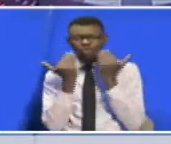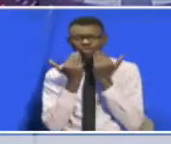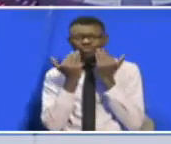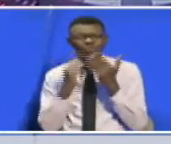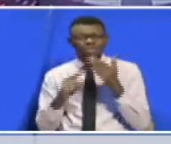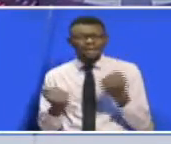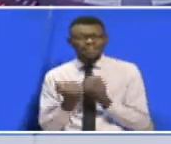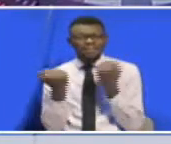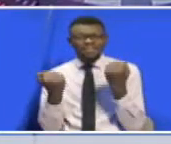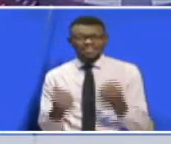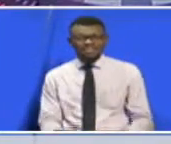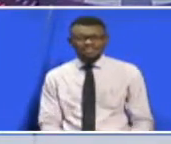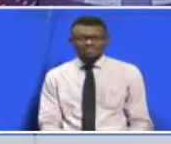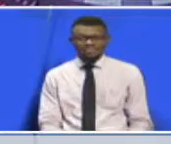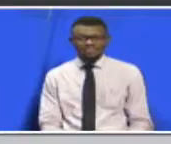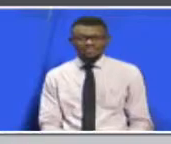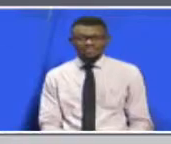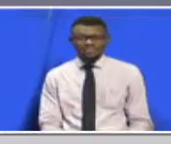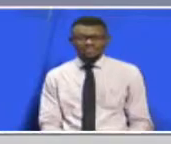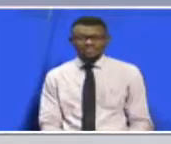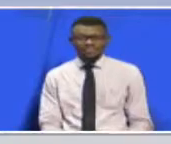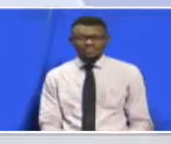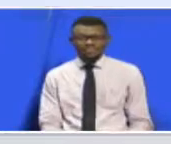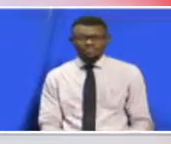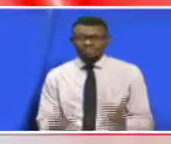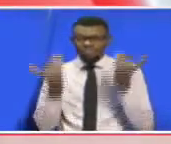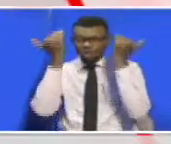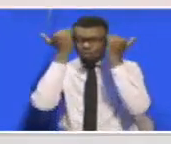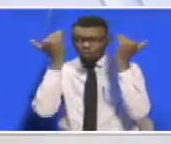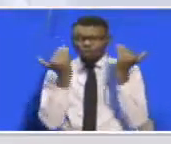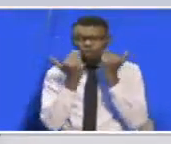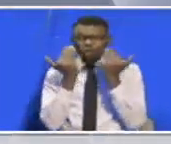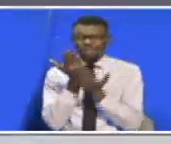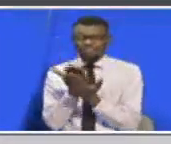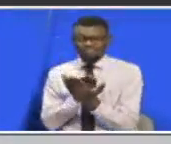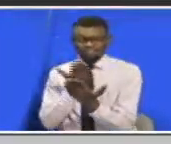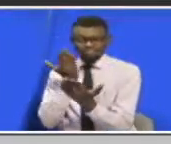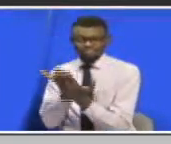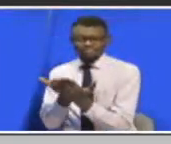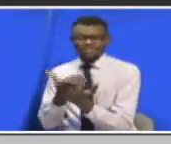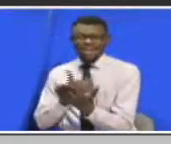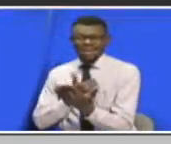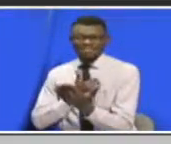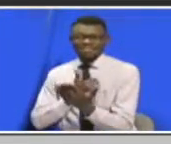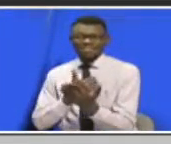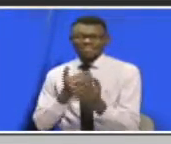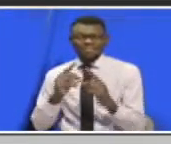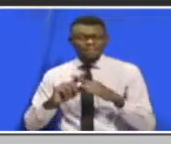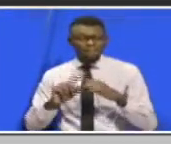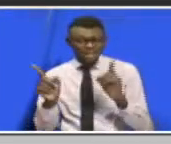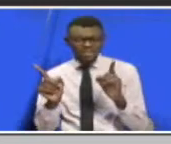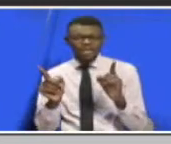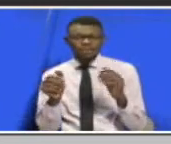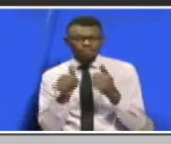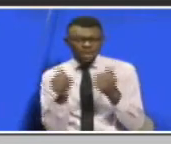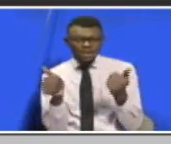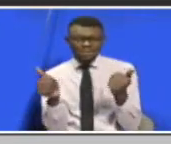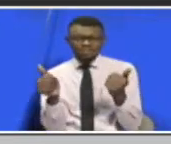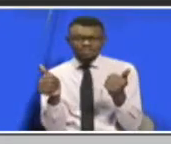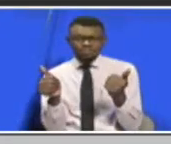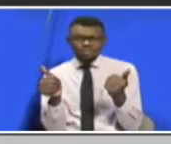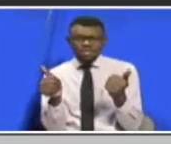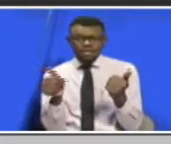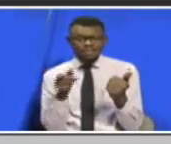In terms of the application that is before the court today, it may be within time in the sense that it is